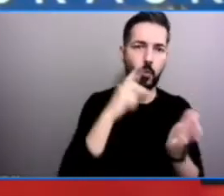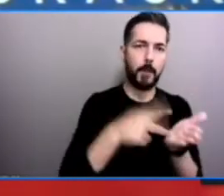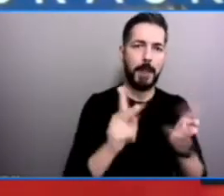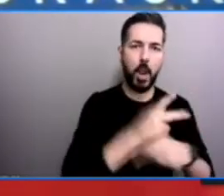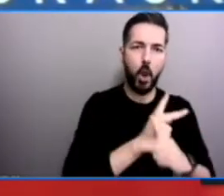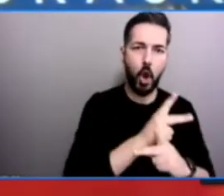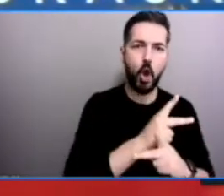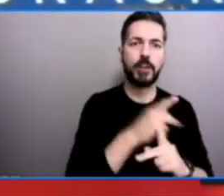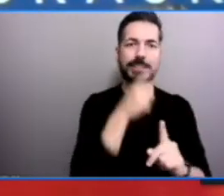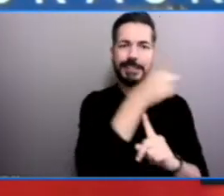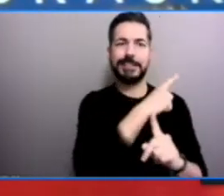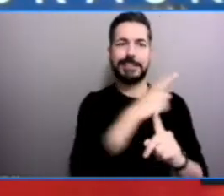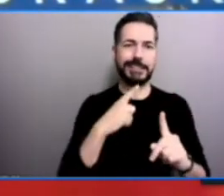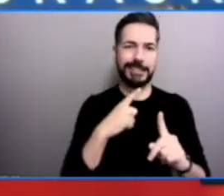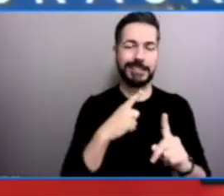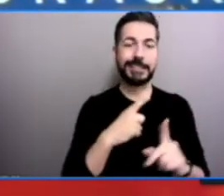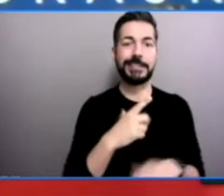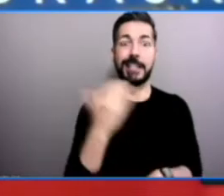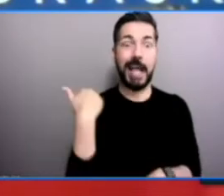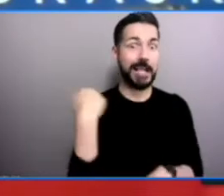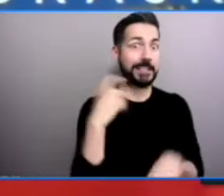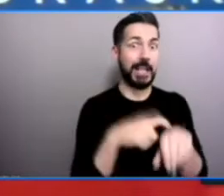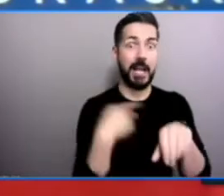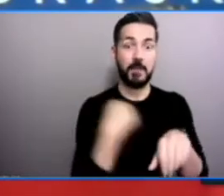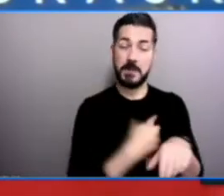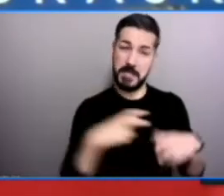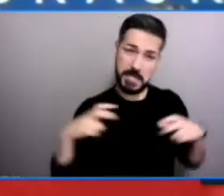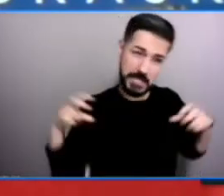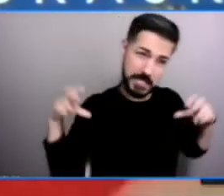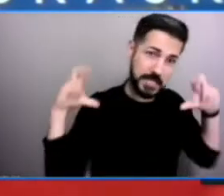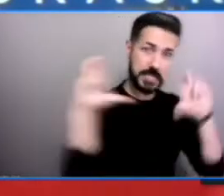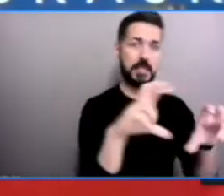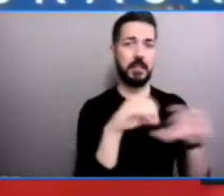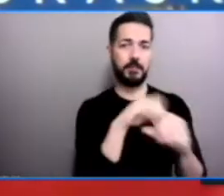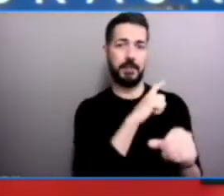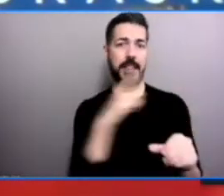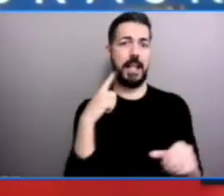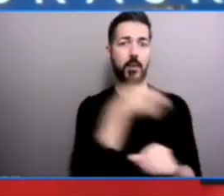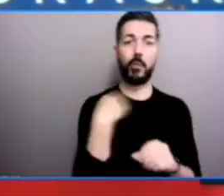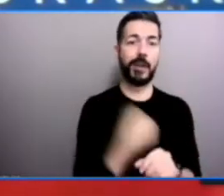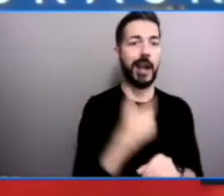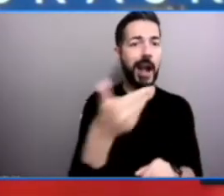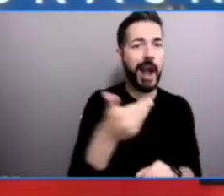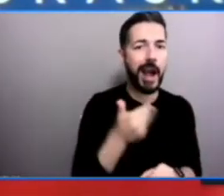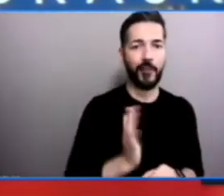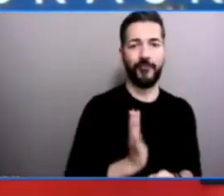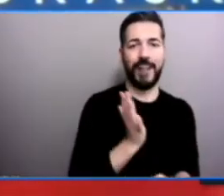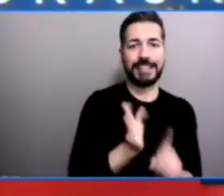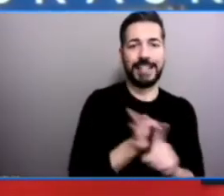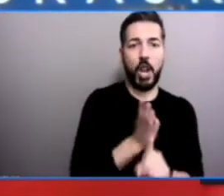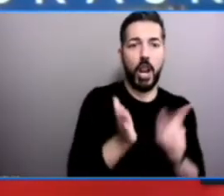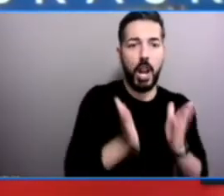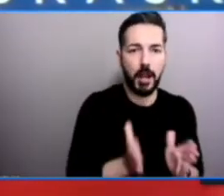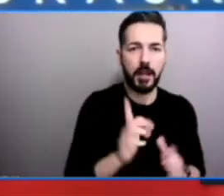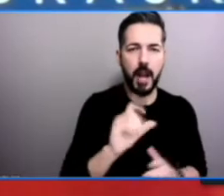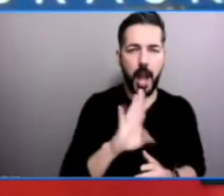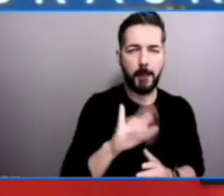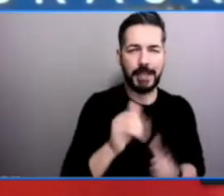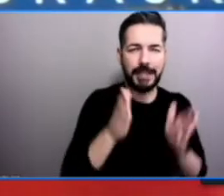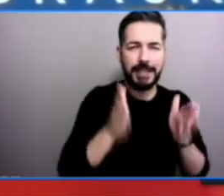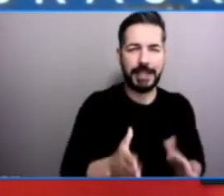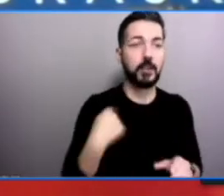that recently happened was payday lending. So Aubrey, I'll let you talk about that.